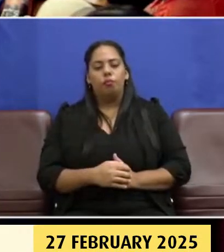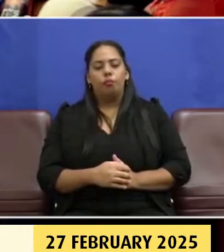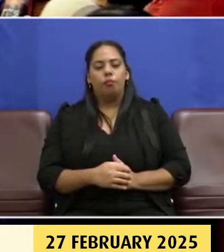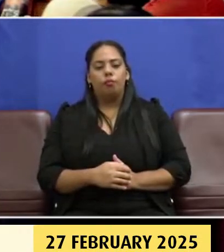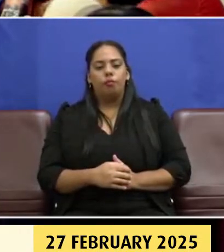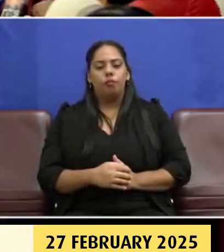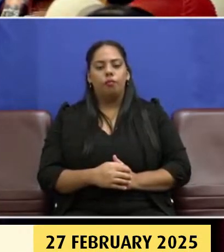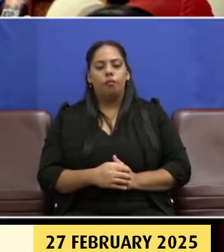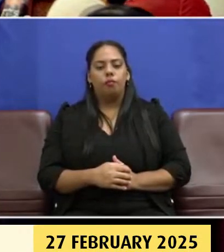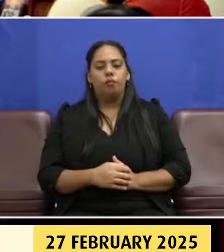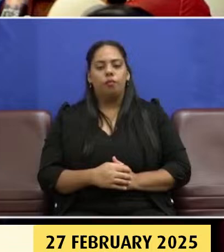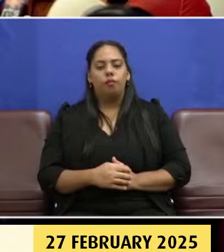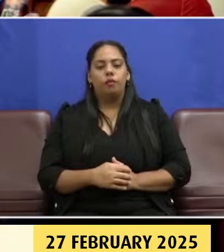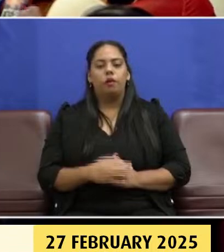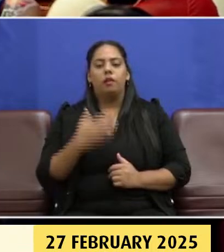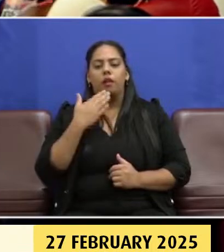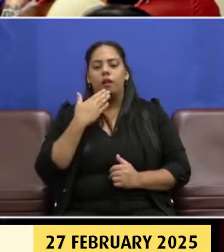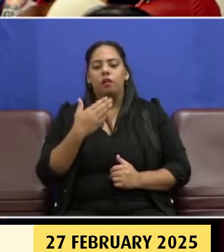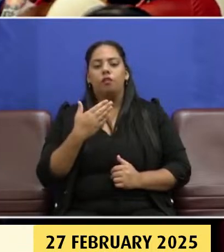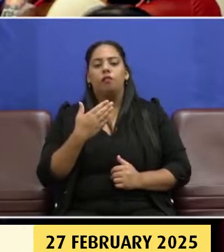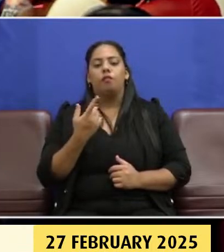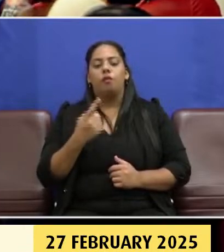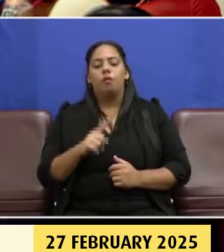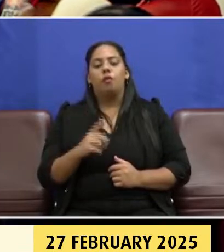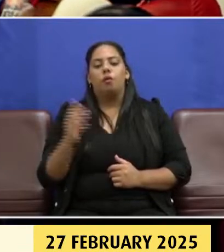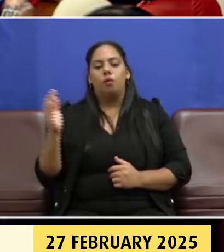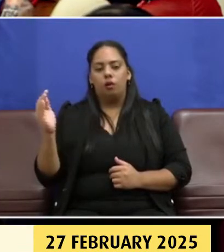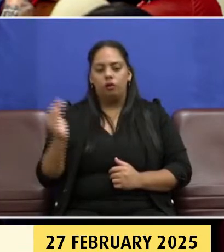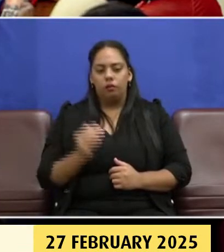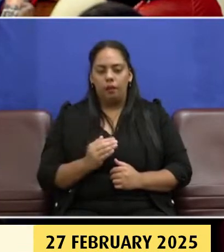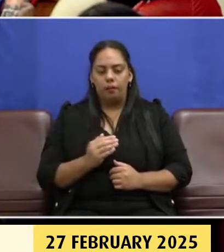You have a very impressive CV.